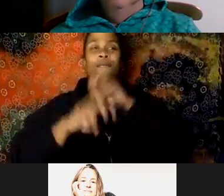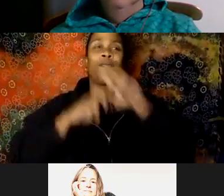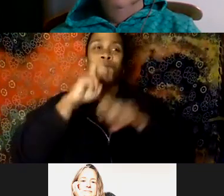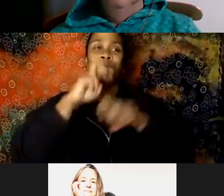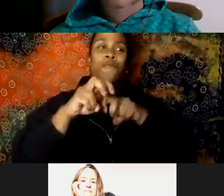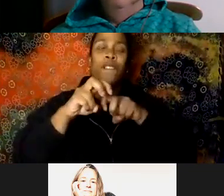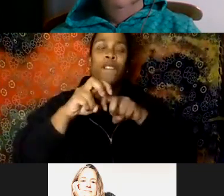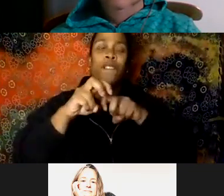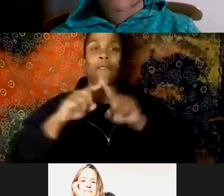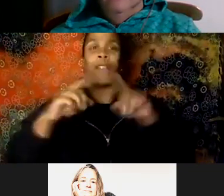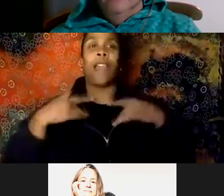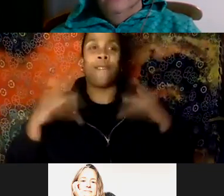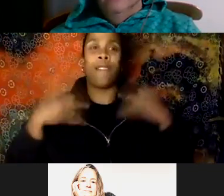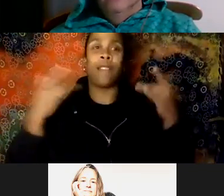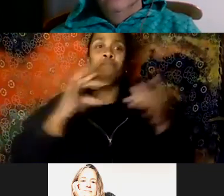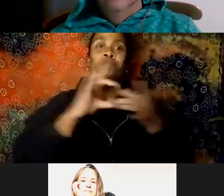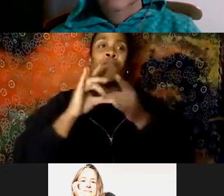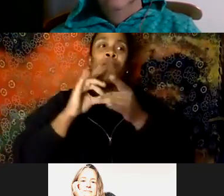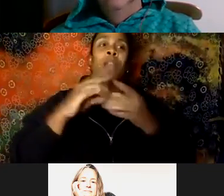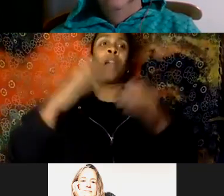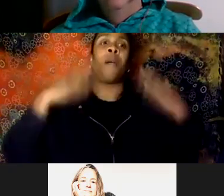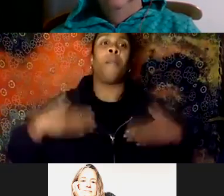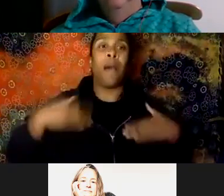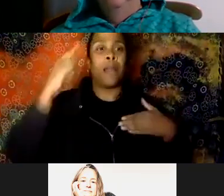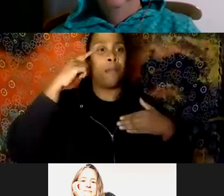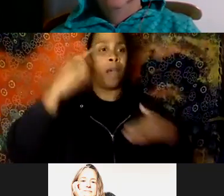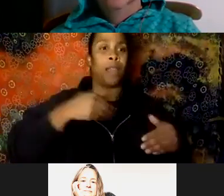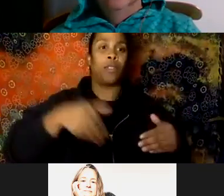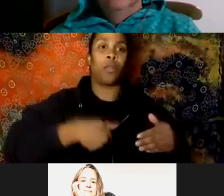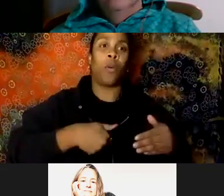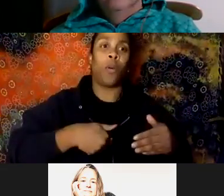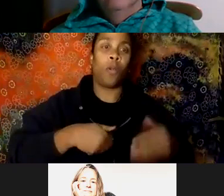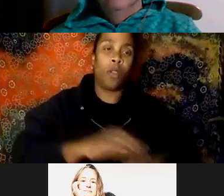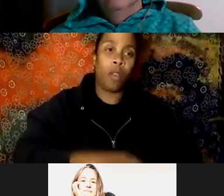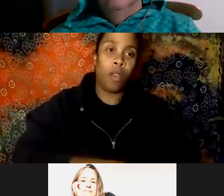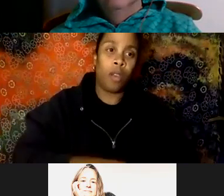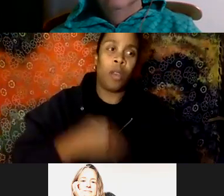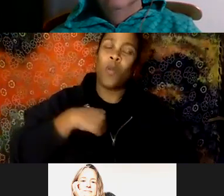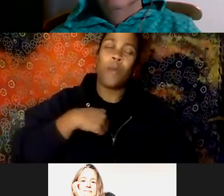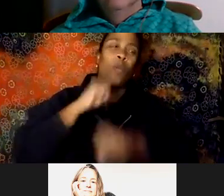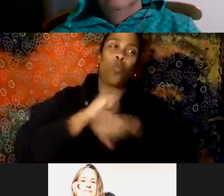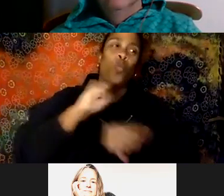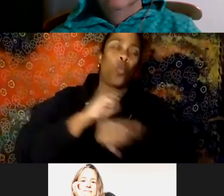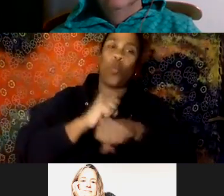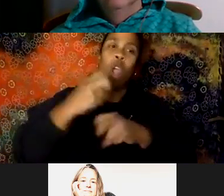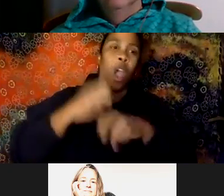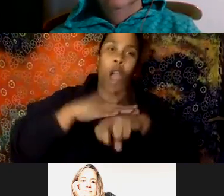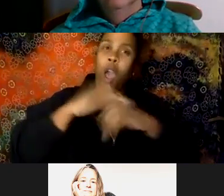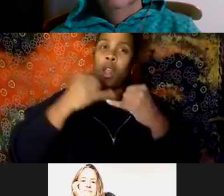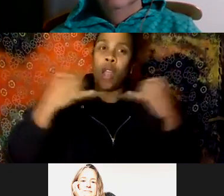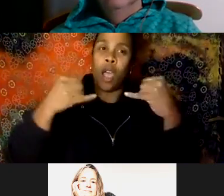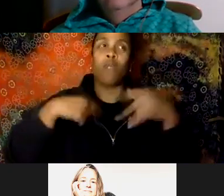We have our events throughout the Northwest when we do things in person, and we've been doing a ton online. We started off doing our fairs online in